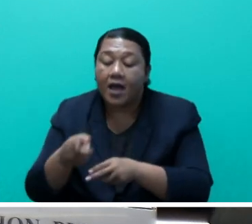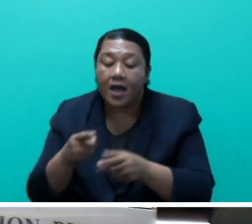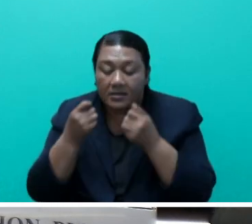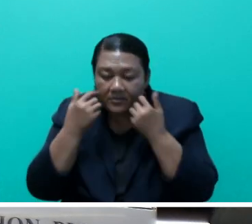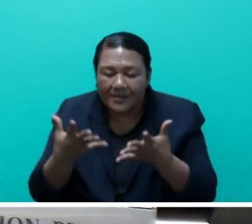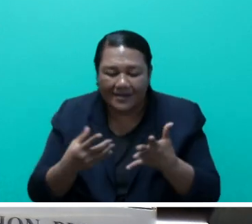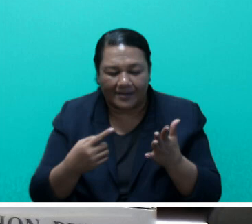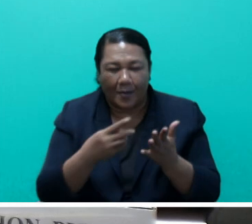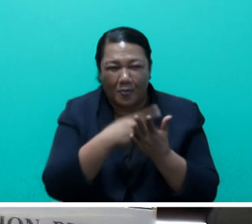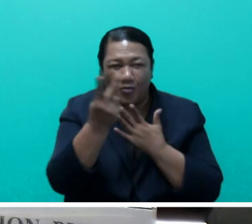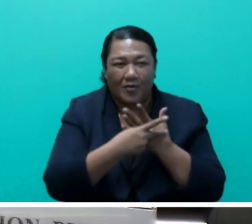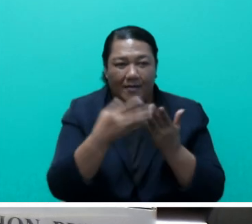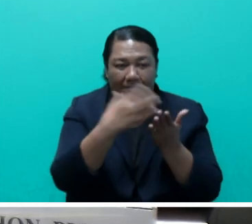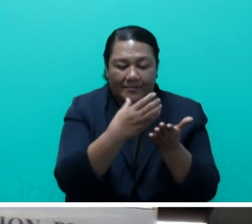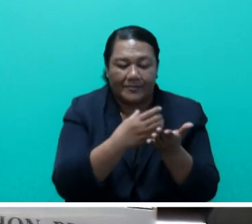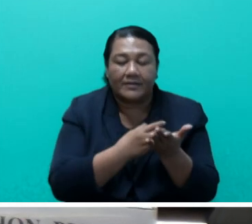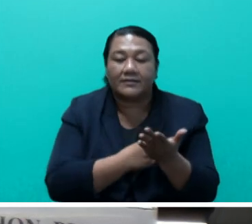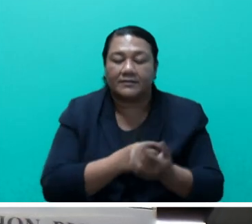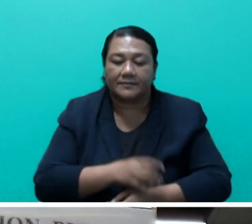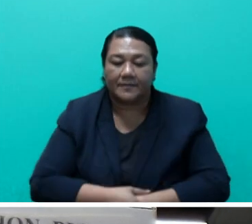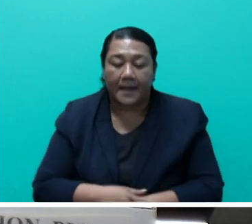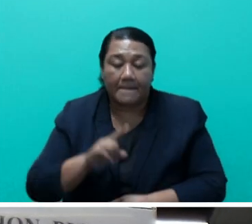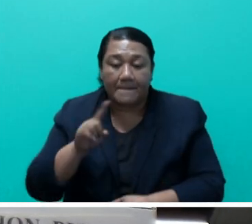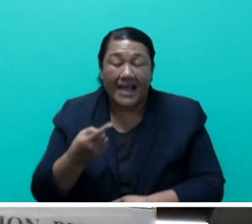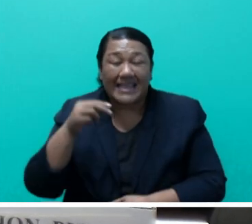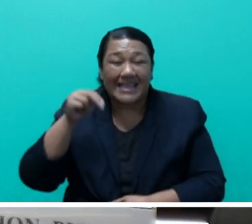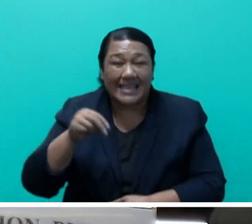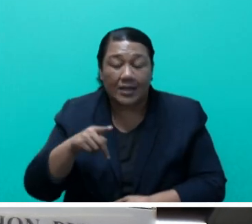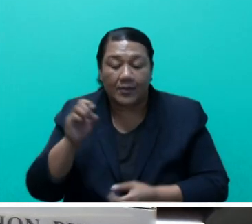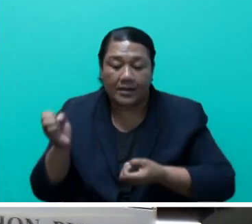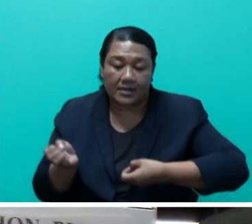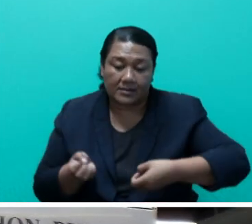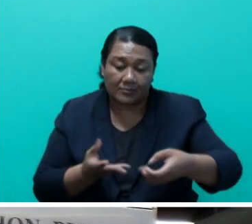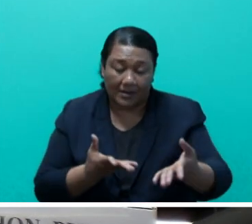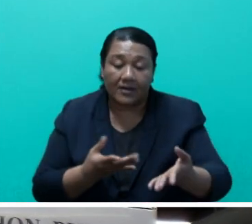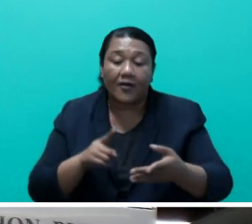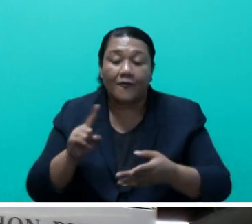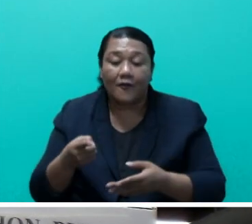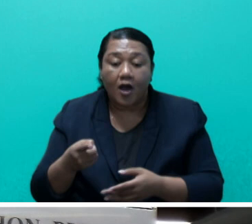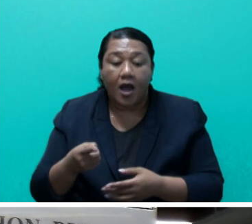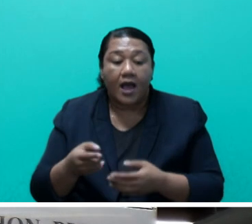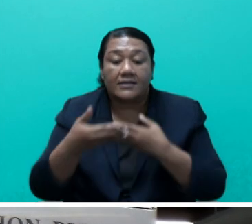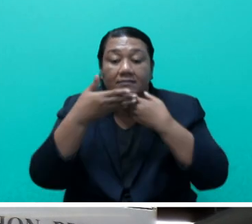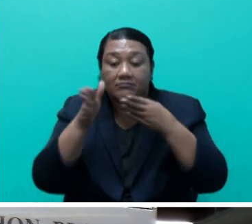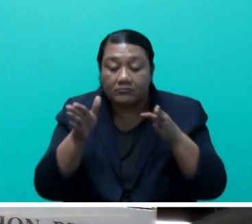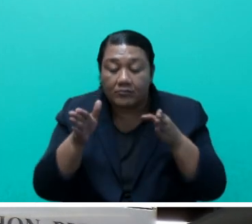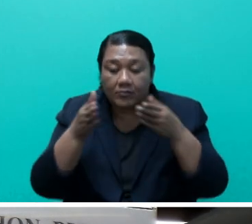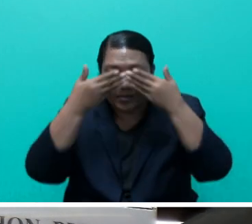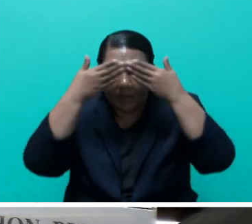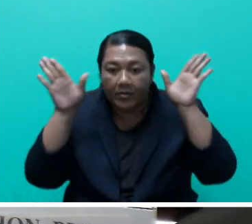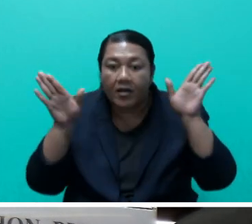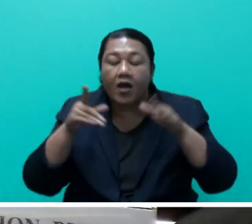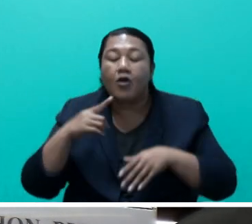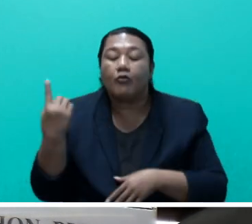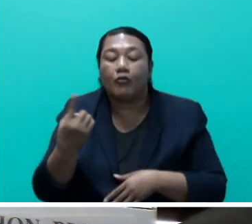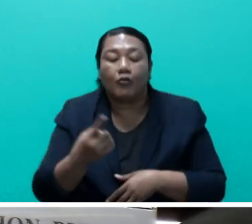trials. However, there is a need to provide exposure to these farmers to other cane producing countries,